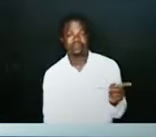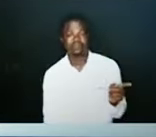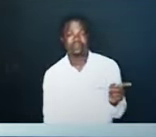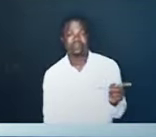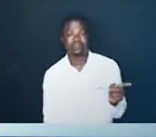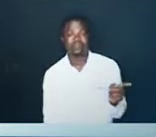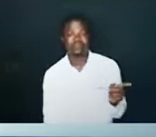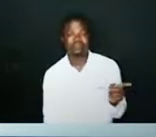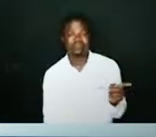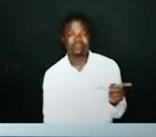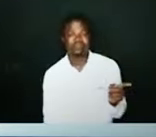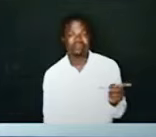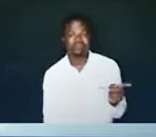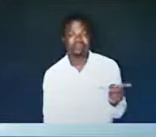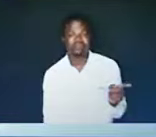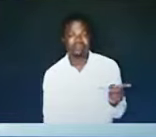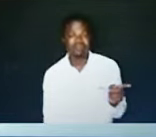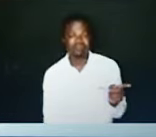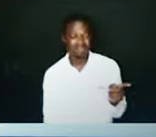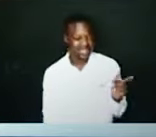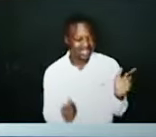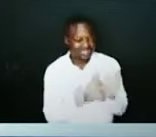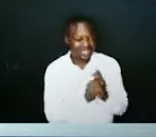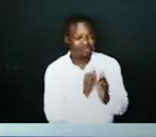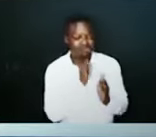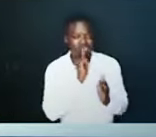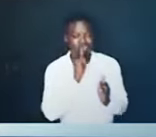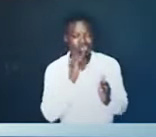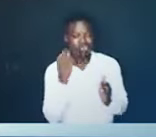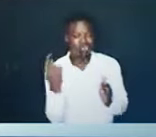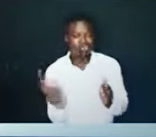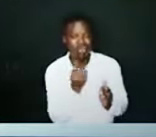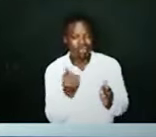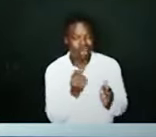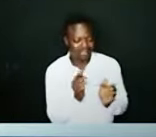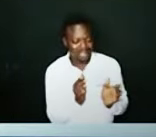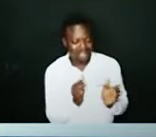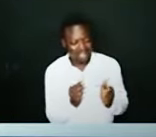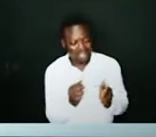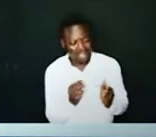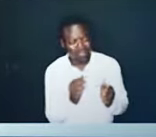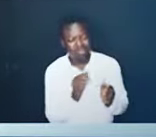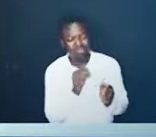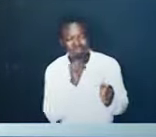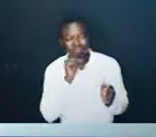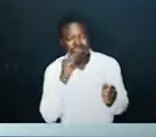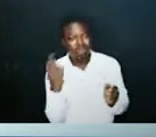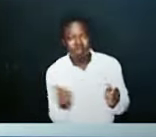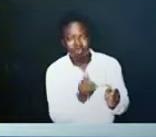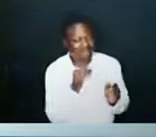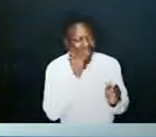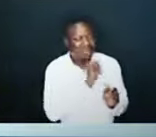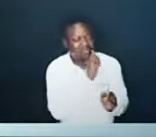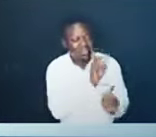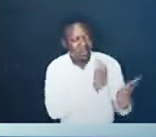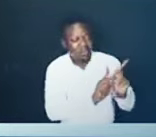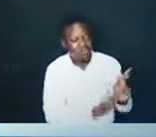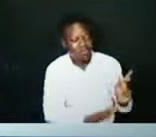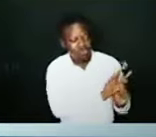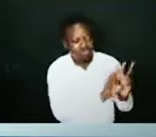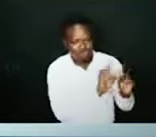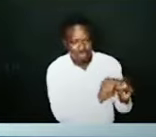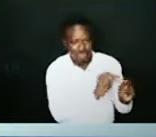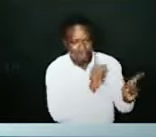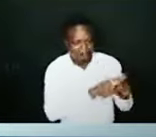That stretched beyond the boundaries of their life or even the whole land of Israel.